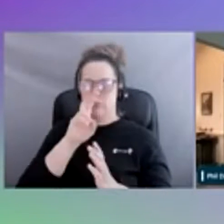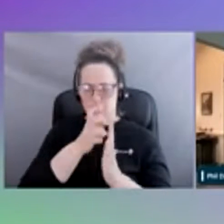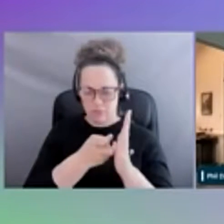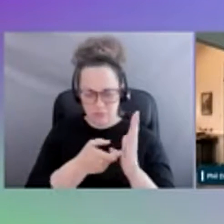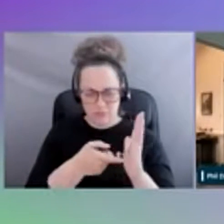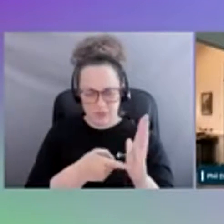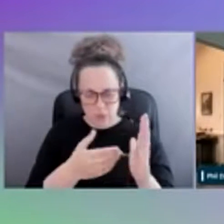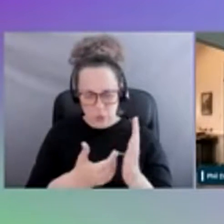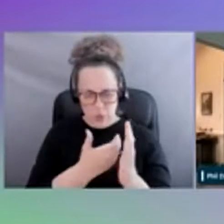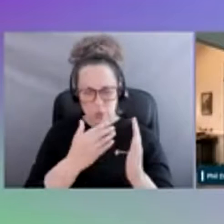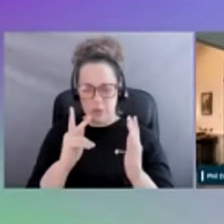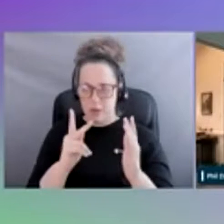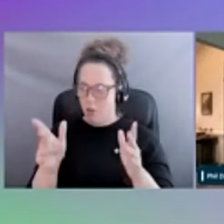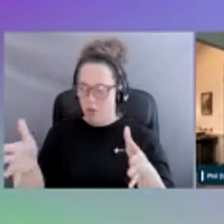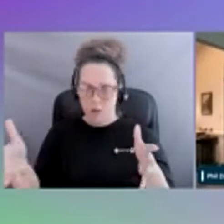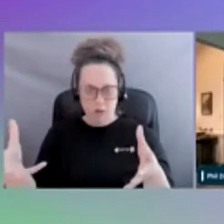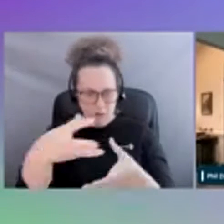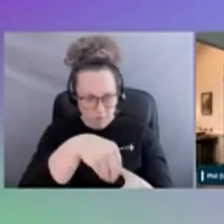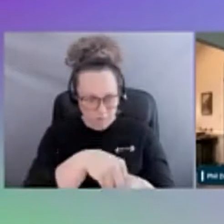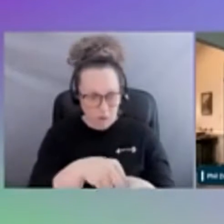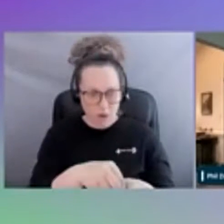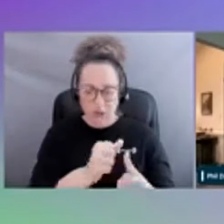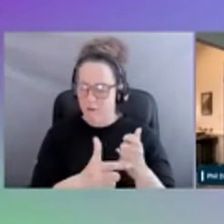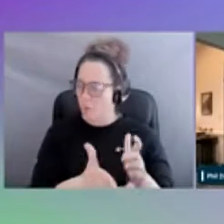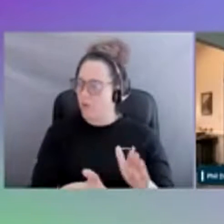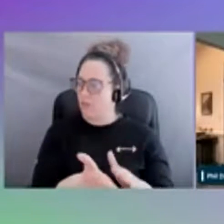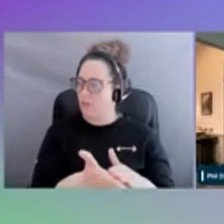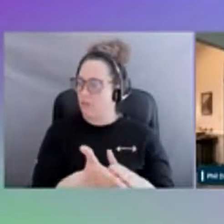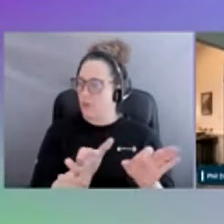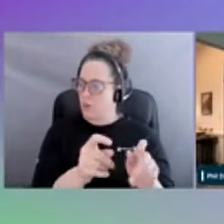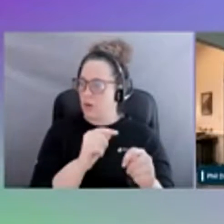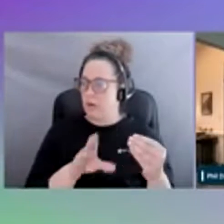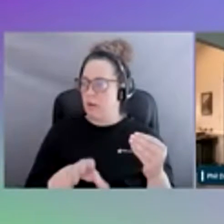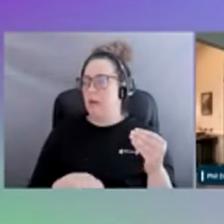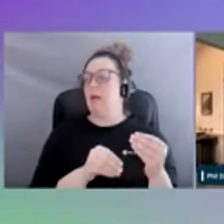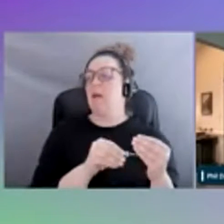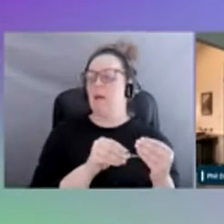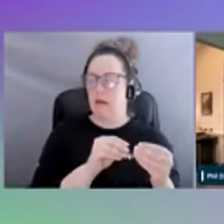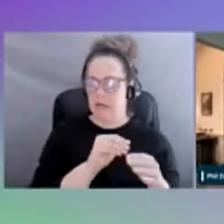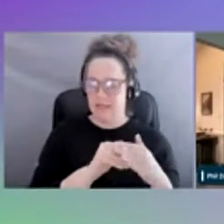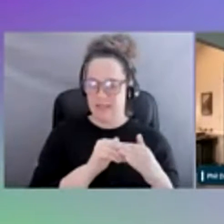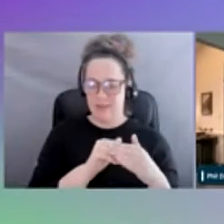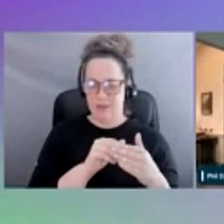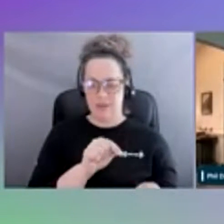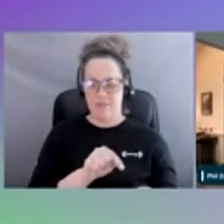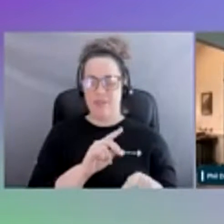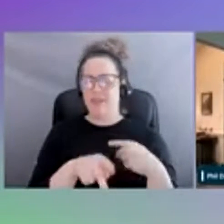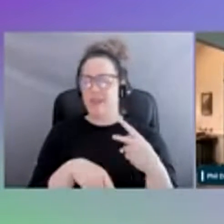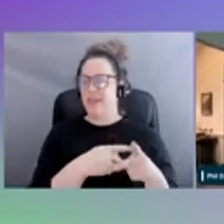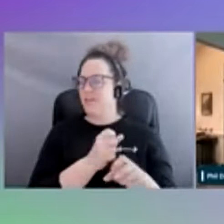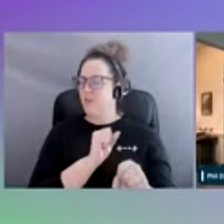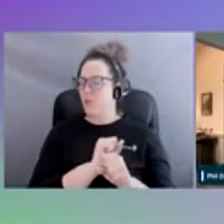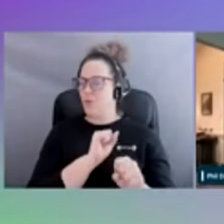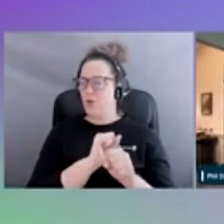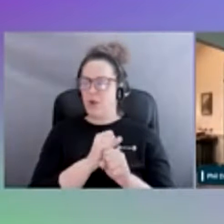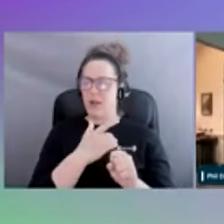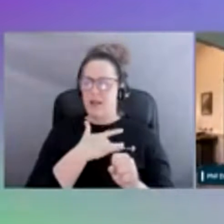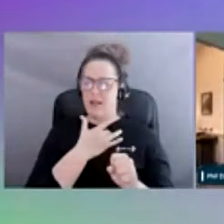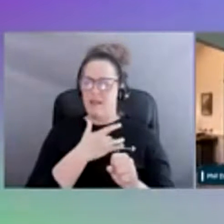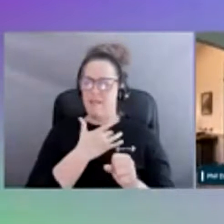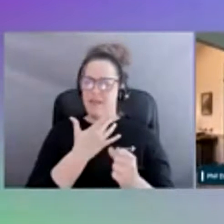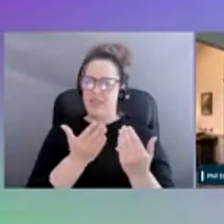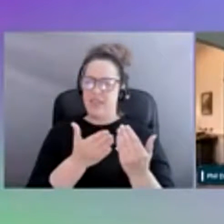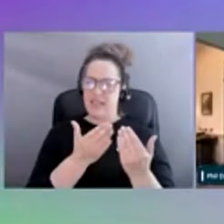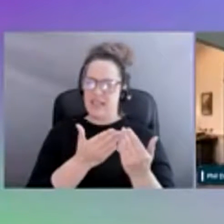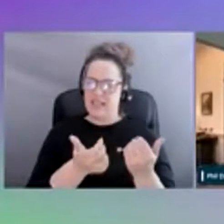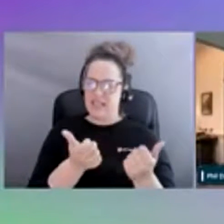traction and buy-in and everyone in the business was doing it, and then we just add accessibility in, that kind of work that felt the easiest, I